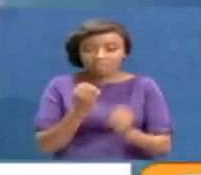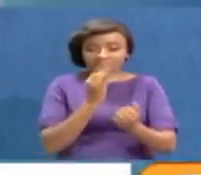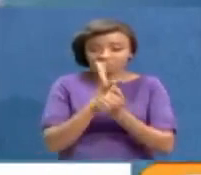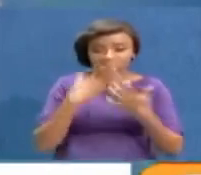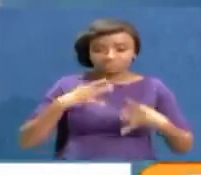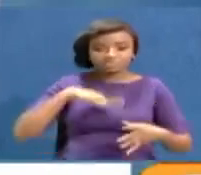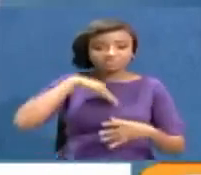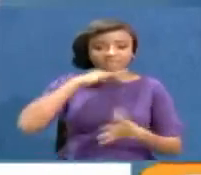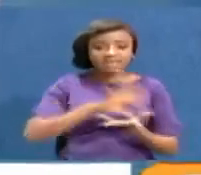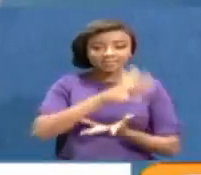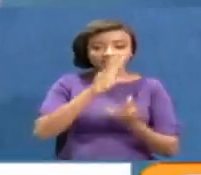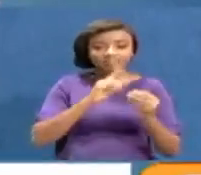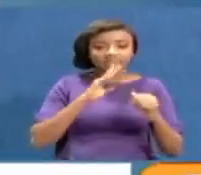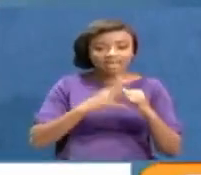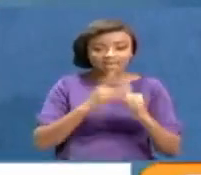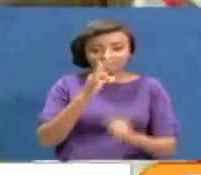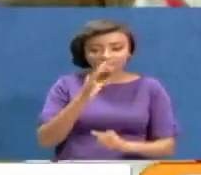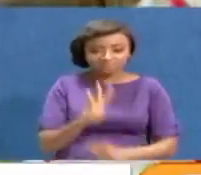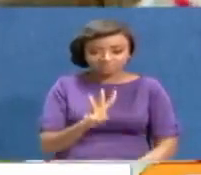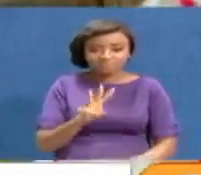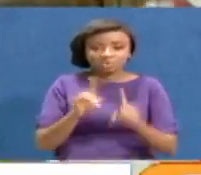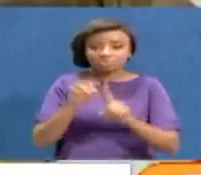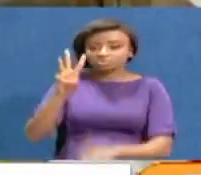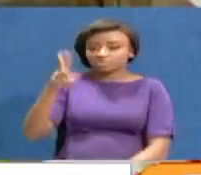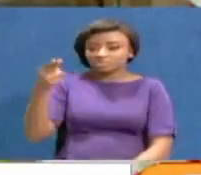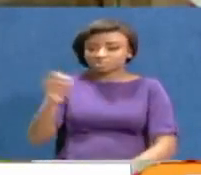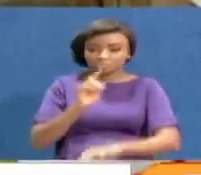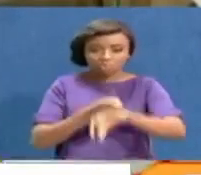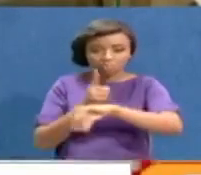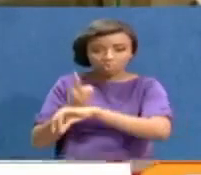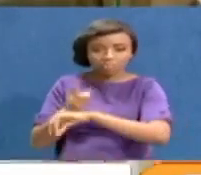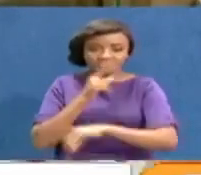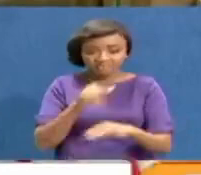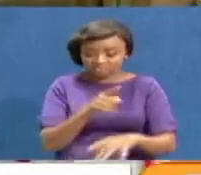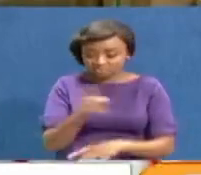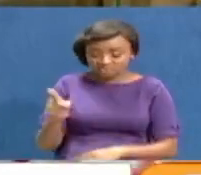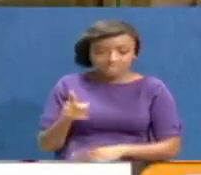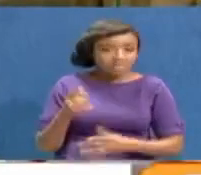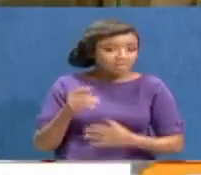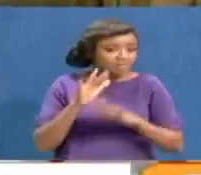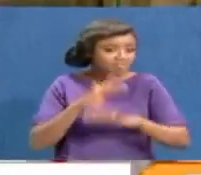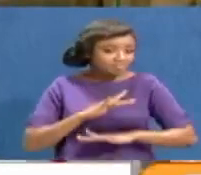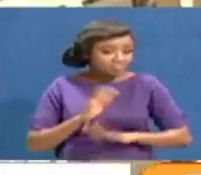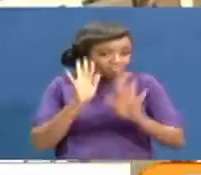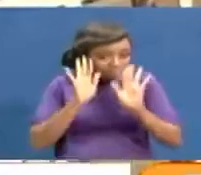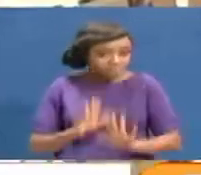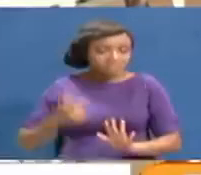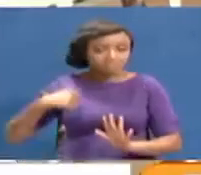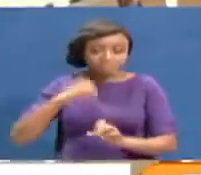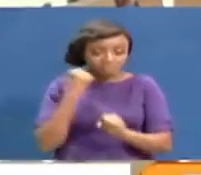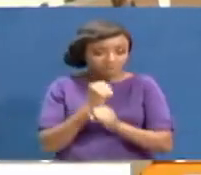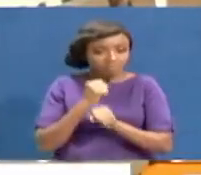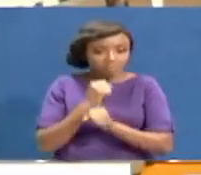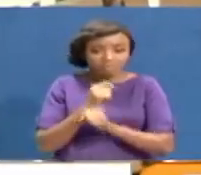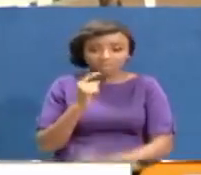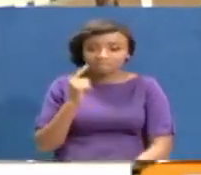to 934 the total number of deaths. WHO has warned that it's not enough to be reactive. A dark, long night it could be